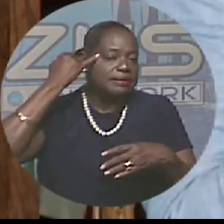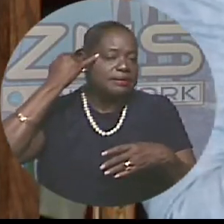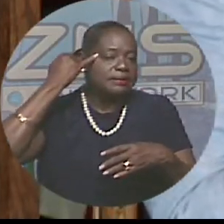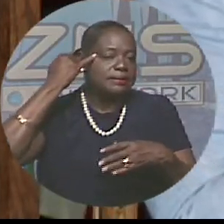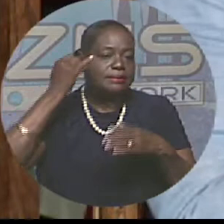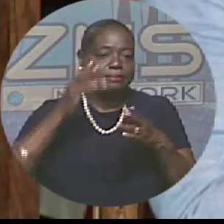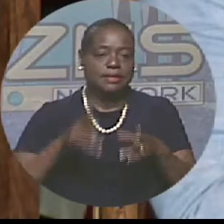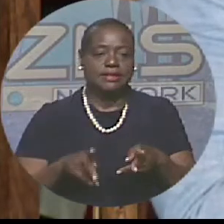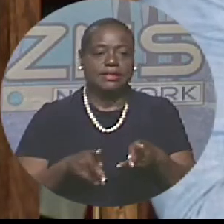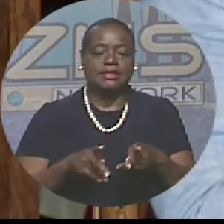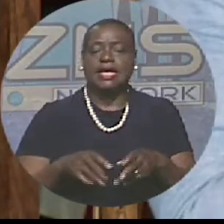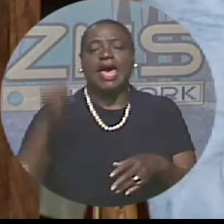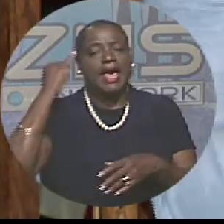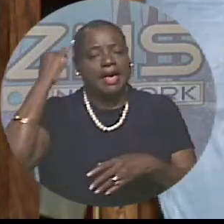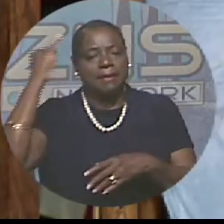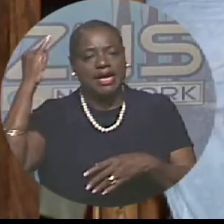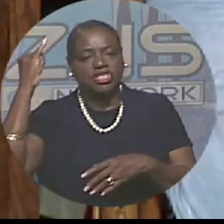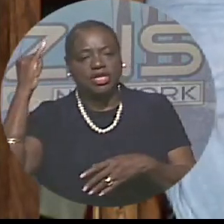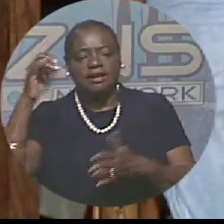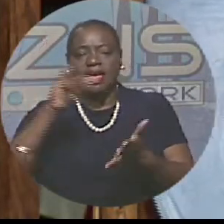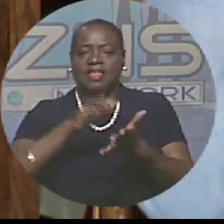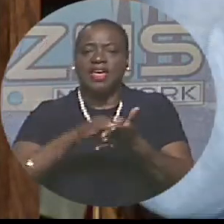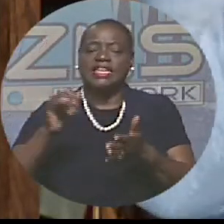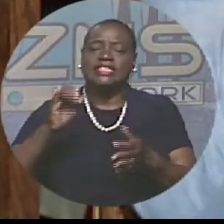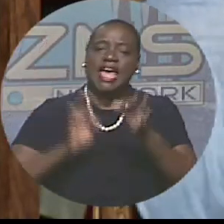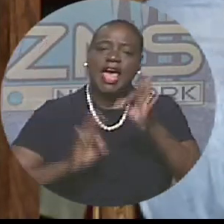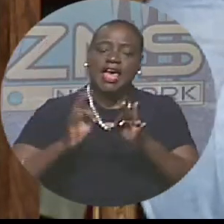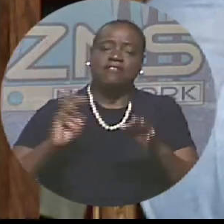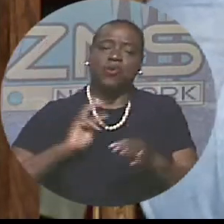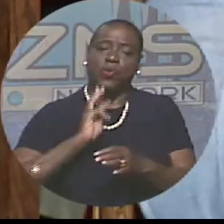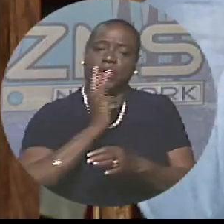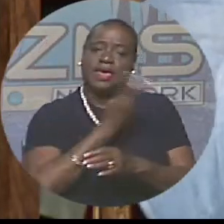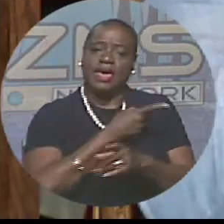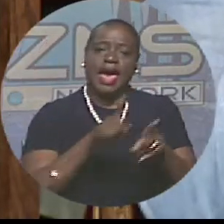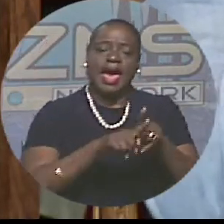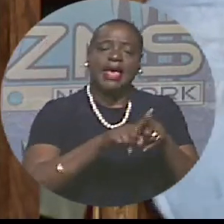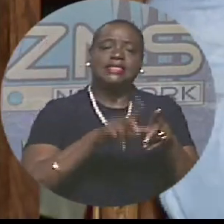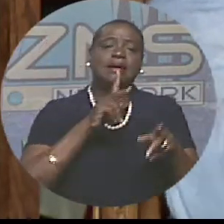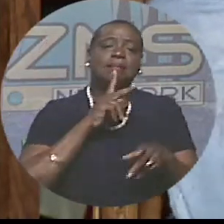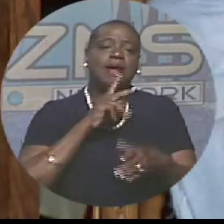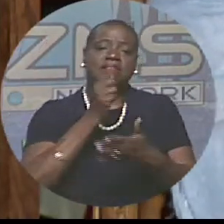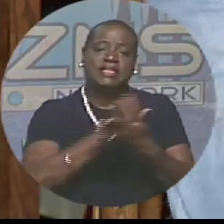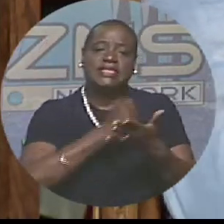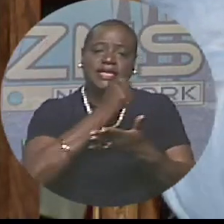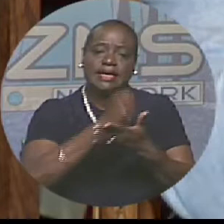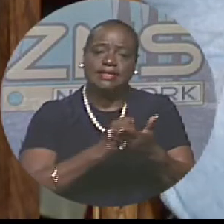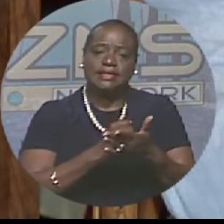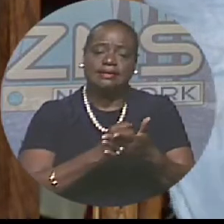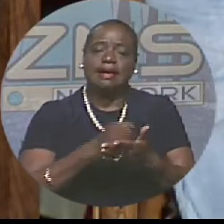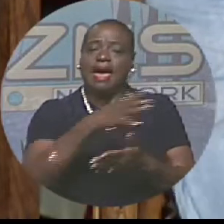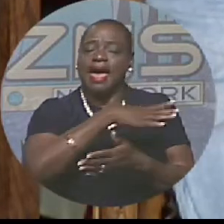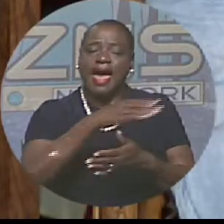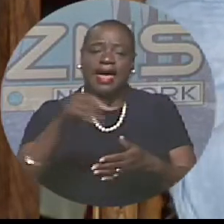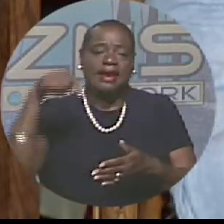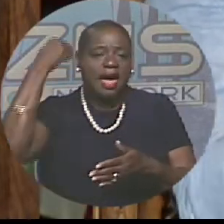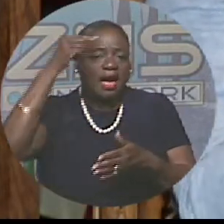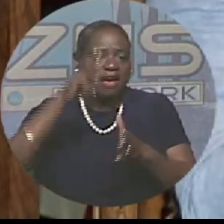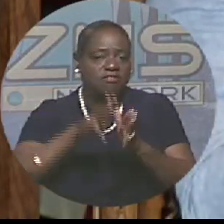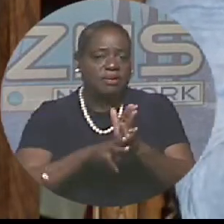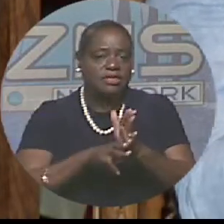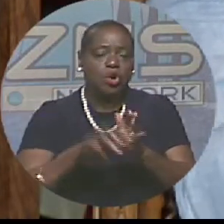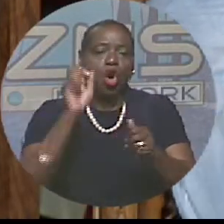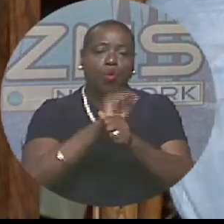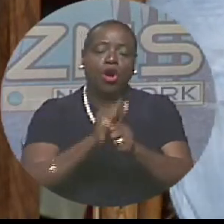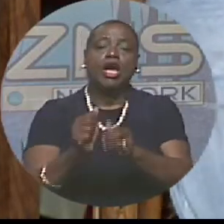just imagine, that if we as the private sector and as government can collaborate and get these young people